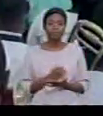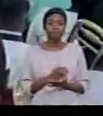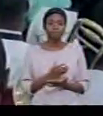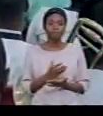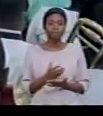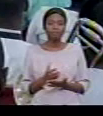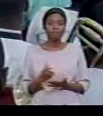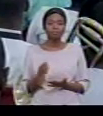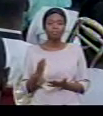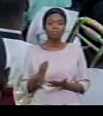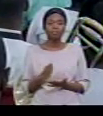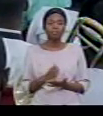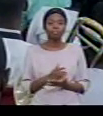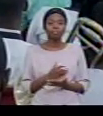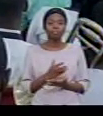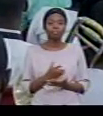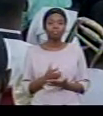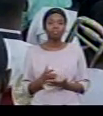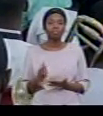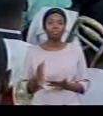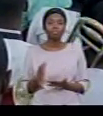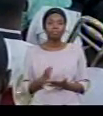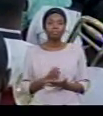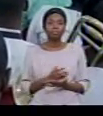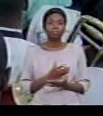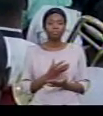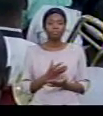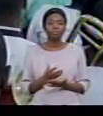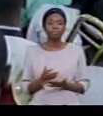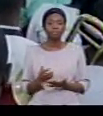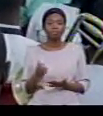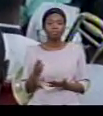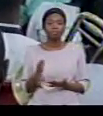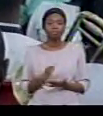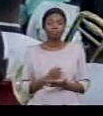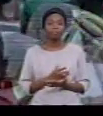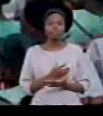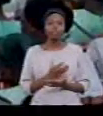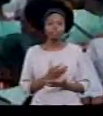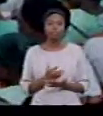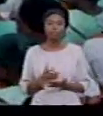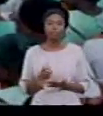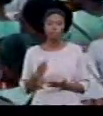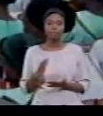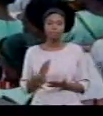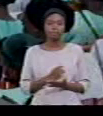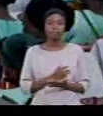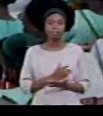Thank you.